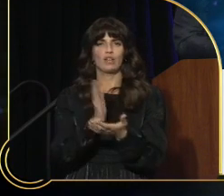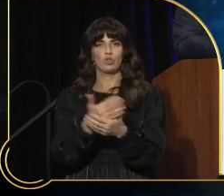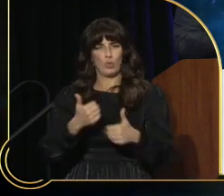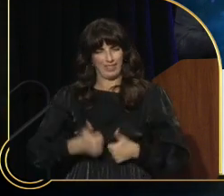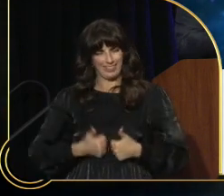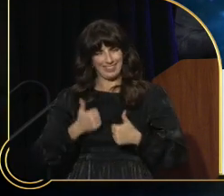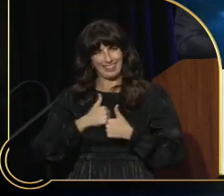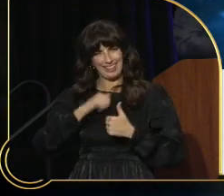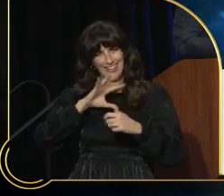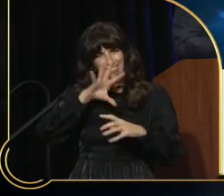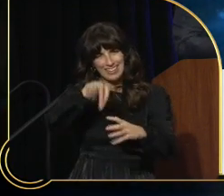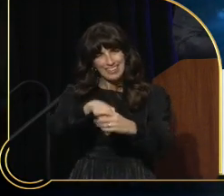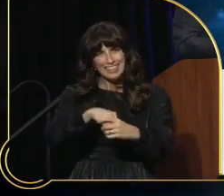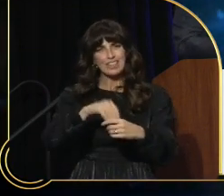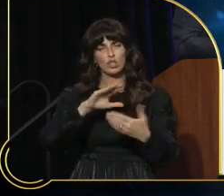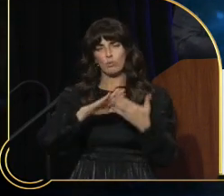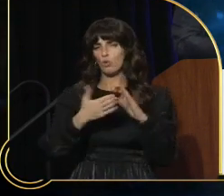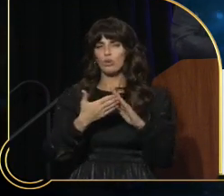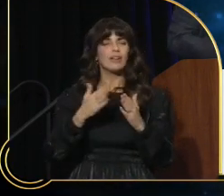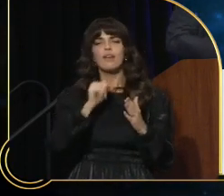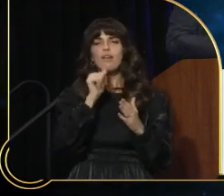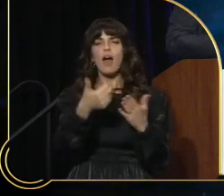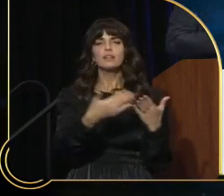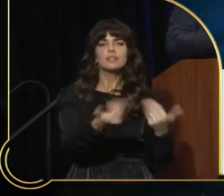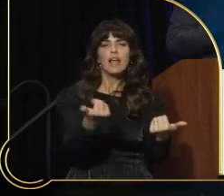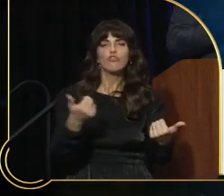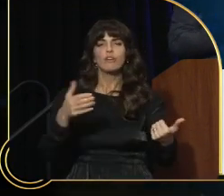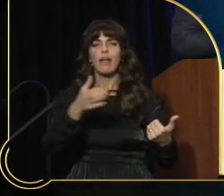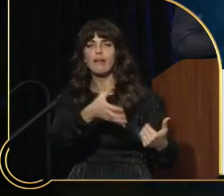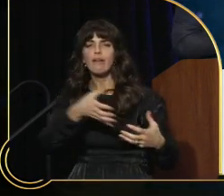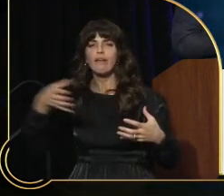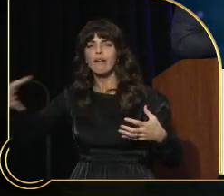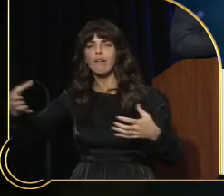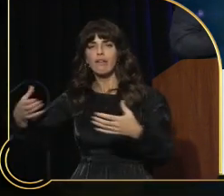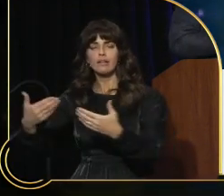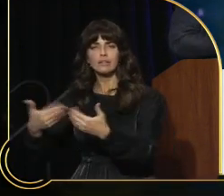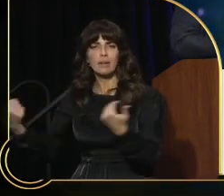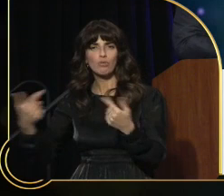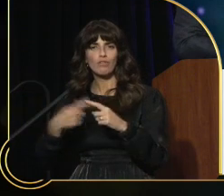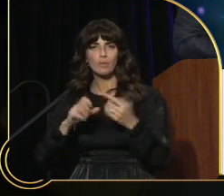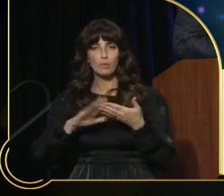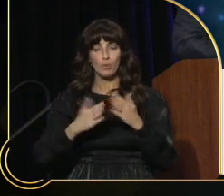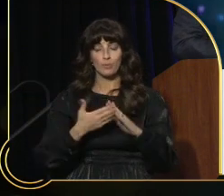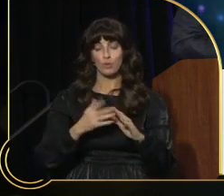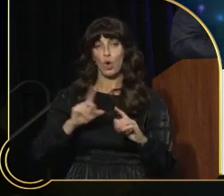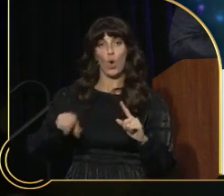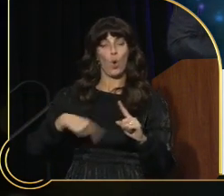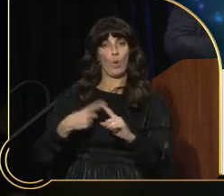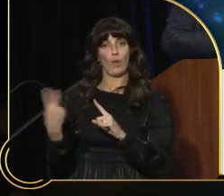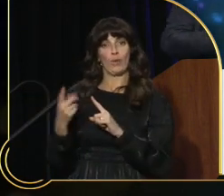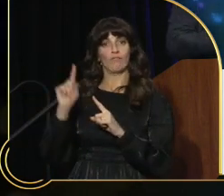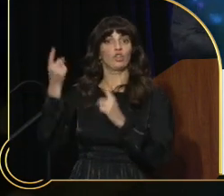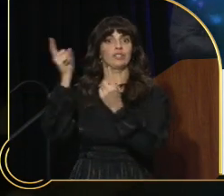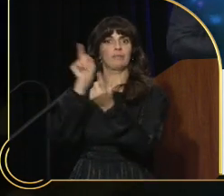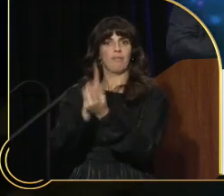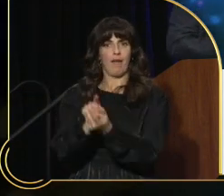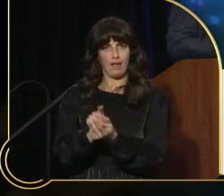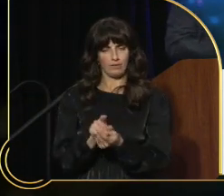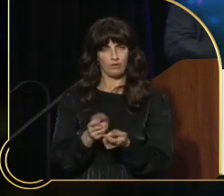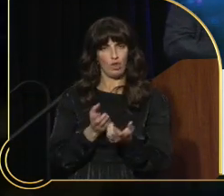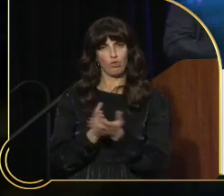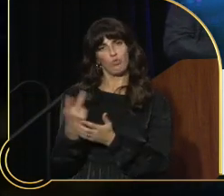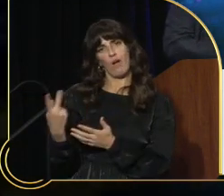community, desegregated. And I want to say that when I first met Ira, and through